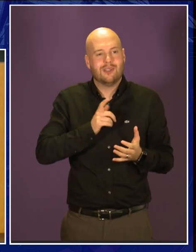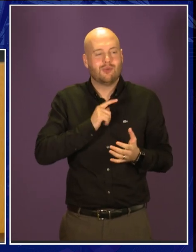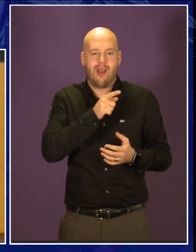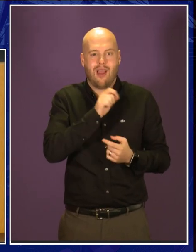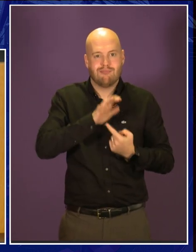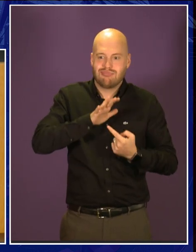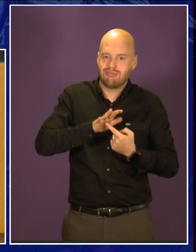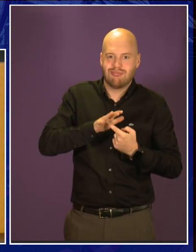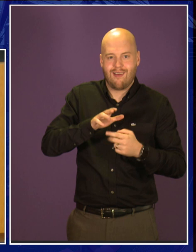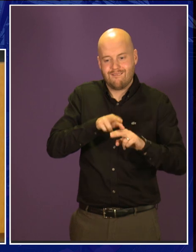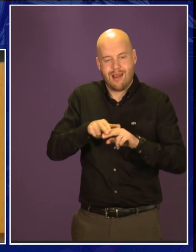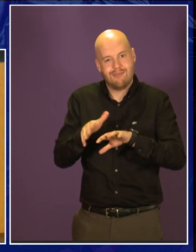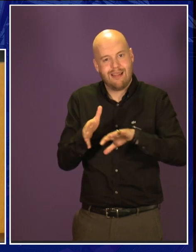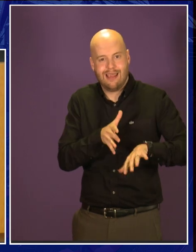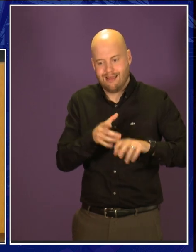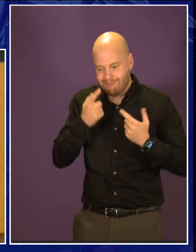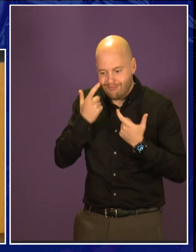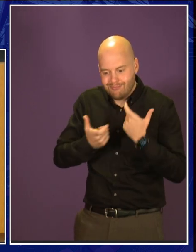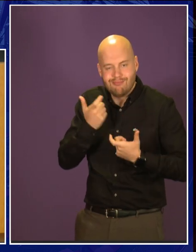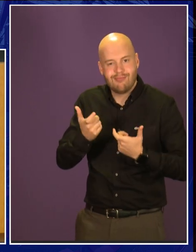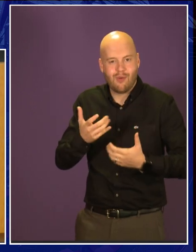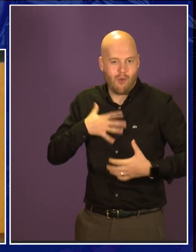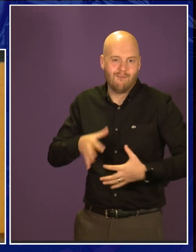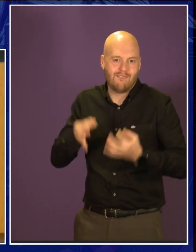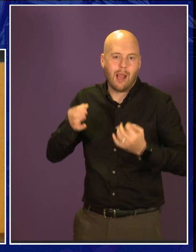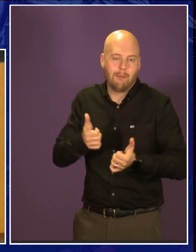culture well-being. Like, he reached this through his PlayStation.